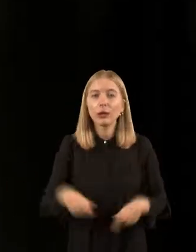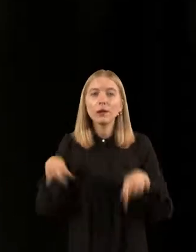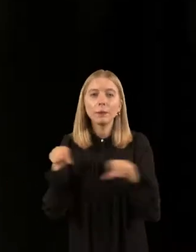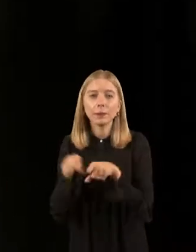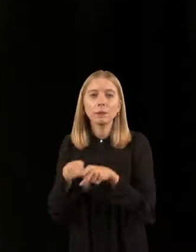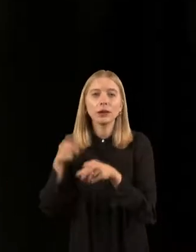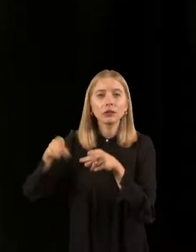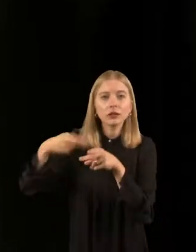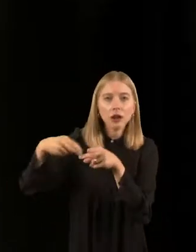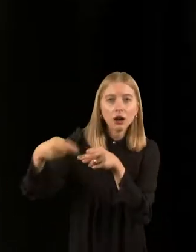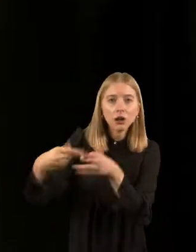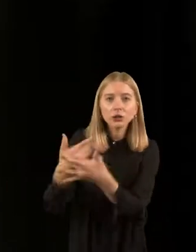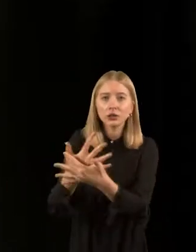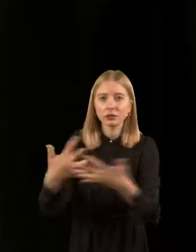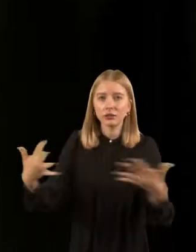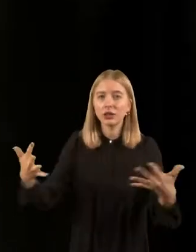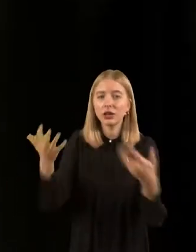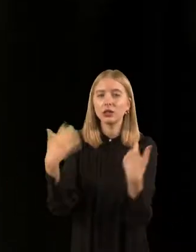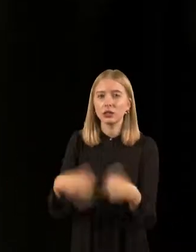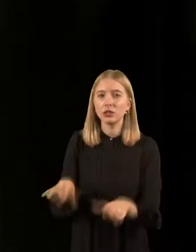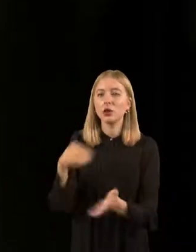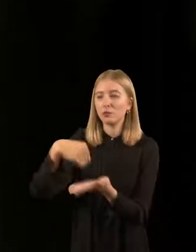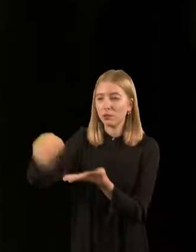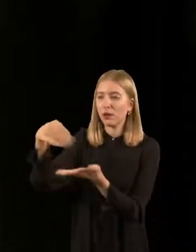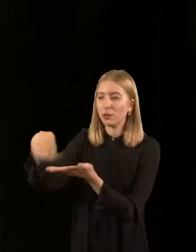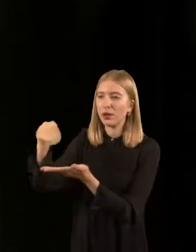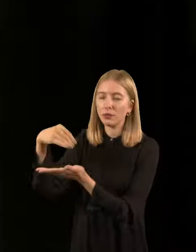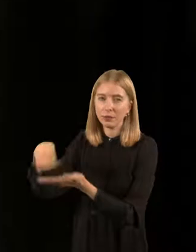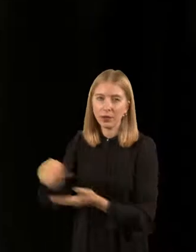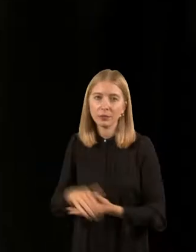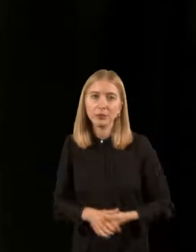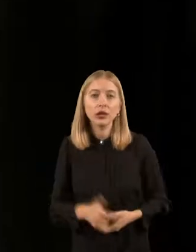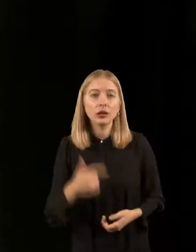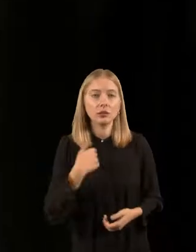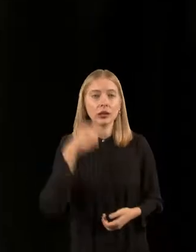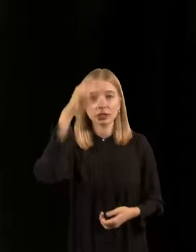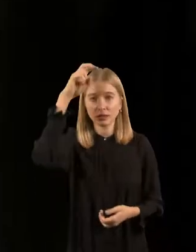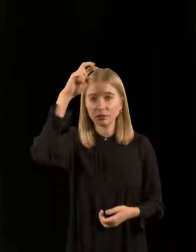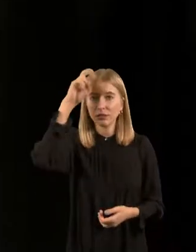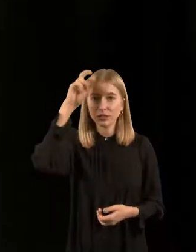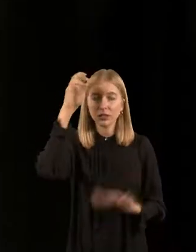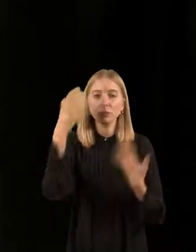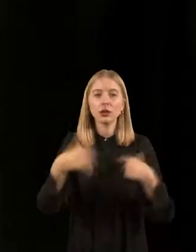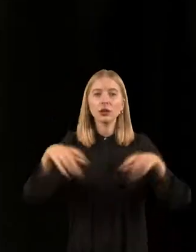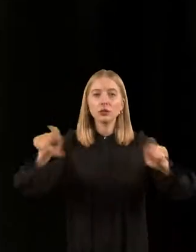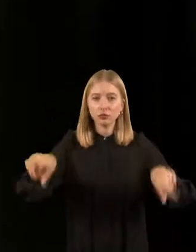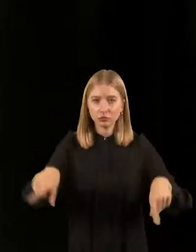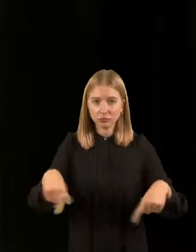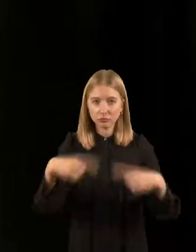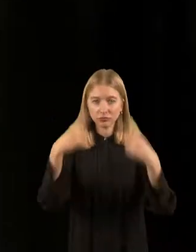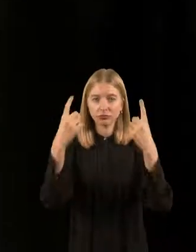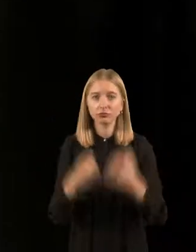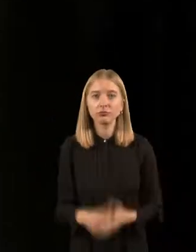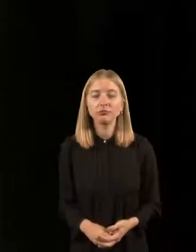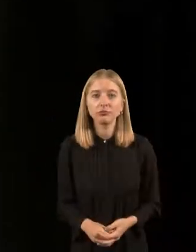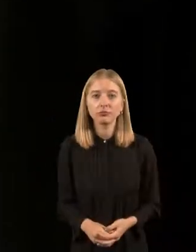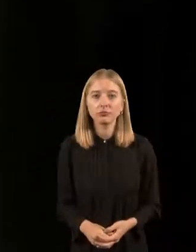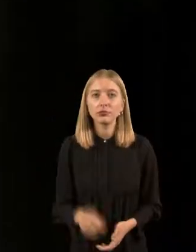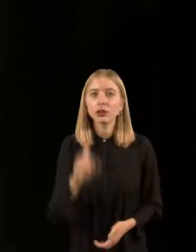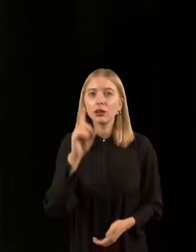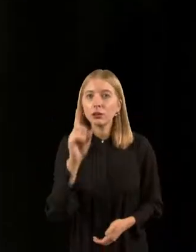we bought 100 new electric buses, and we're investing into the rail sector as well.